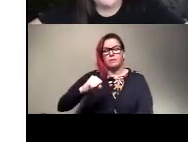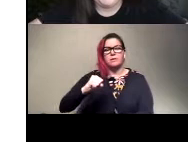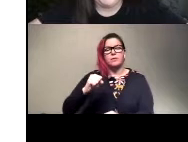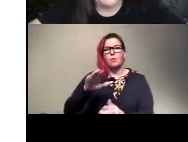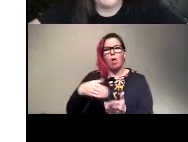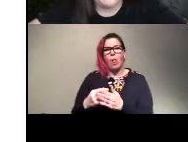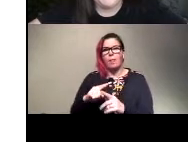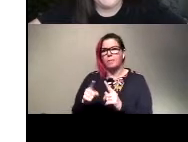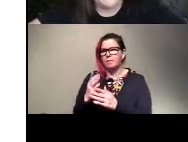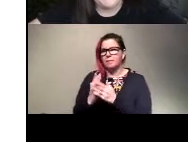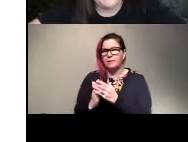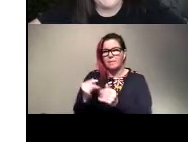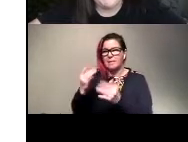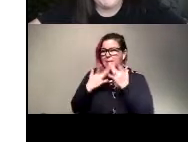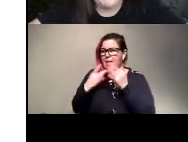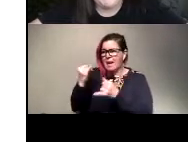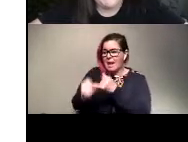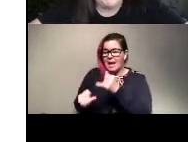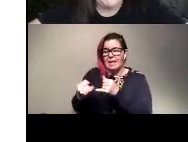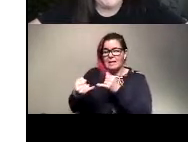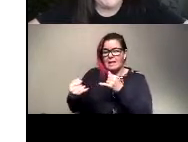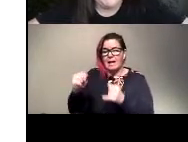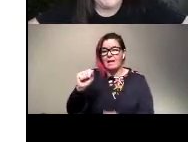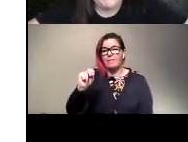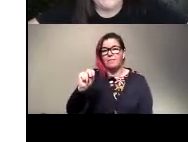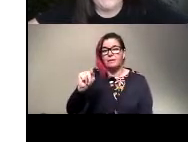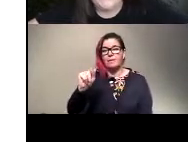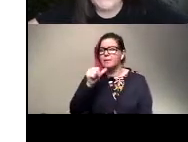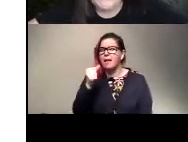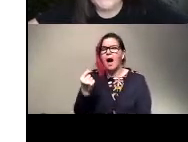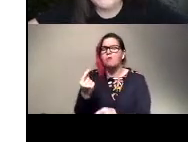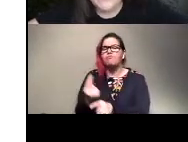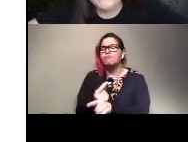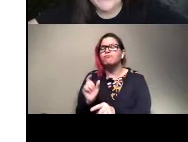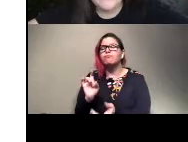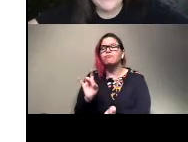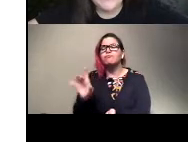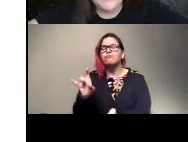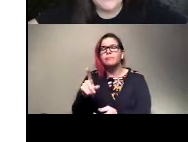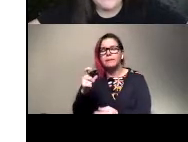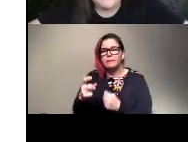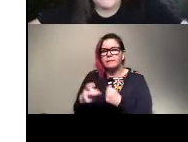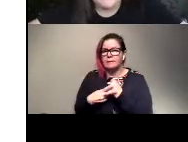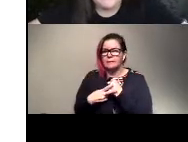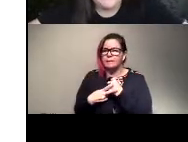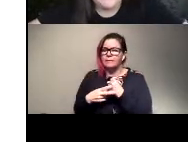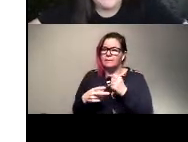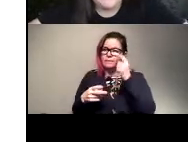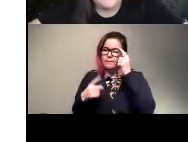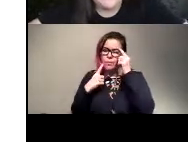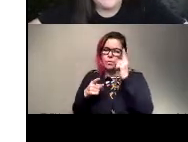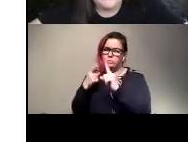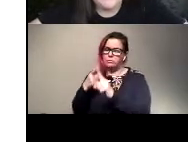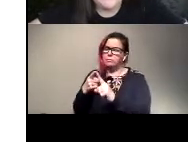some of our last line of antibiotics that we don't give routinely to people because we have to keep them in reserve for being able to do that. I think those are the